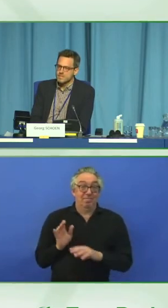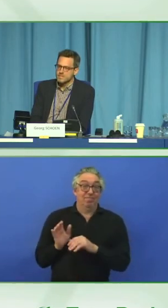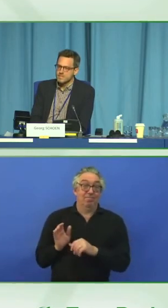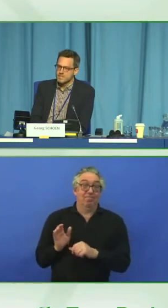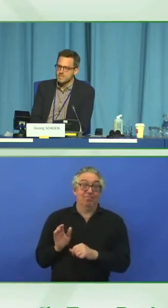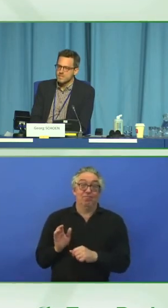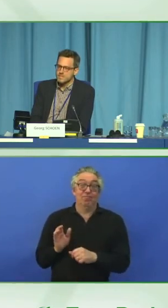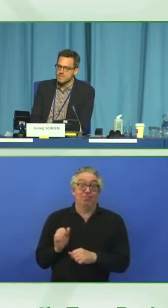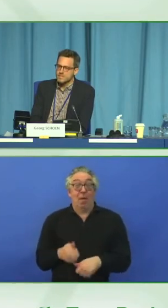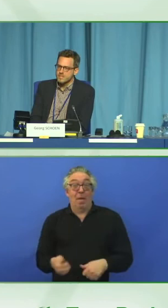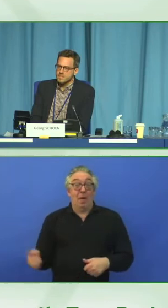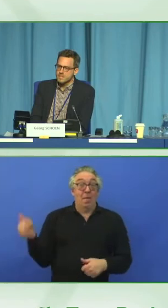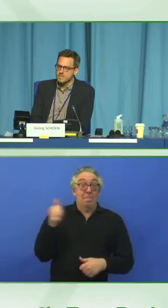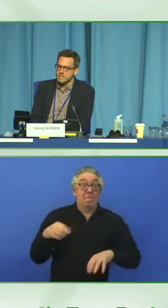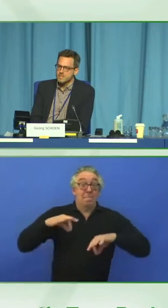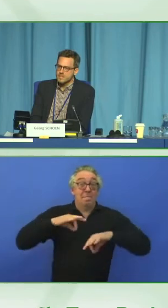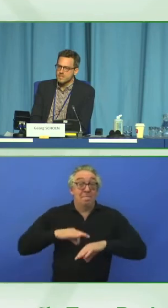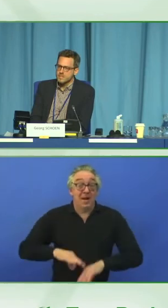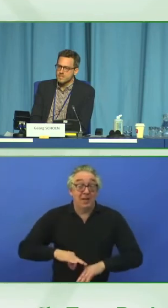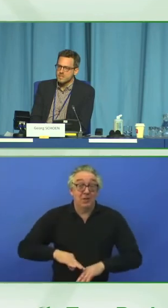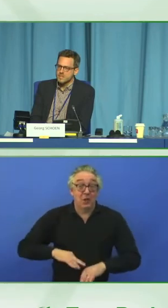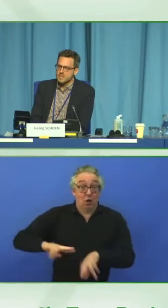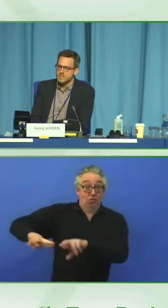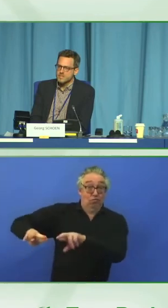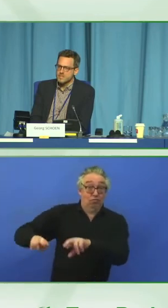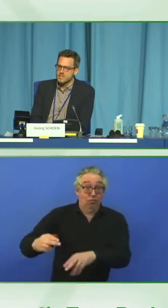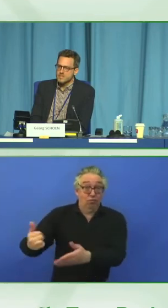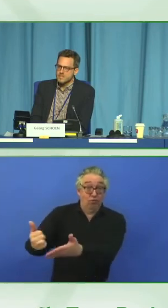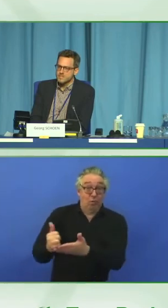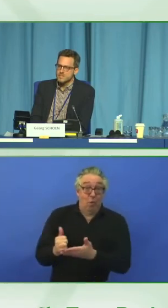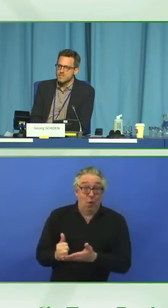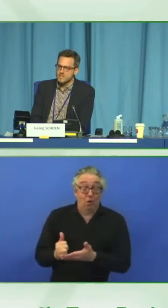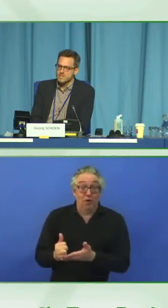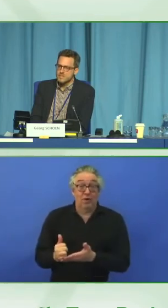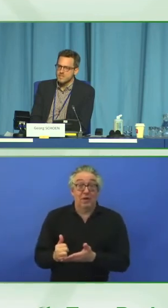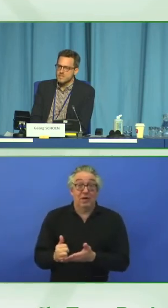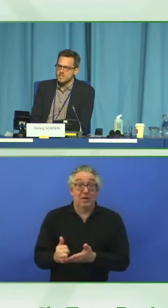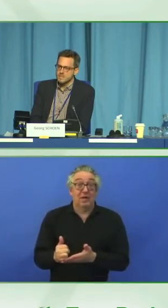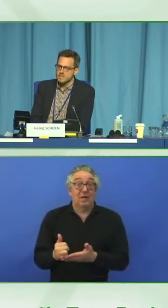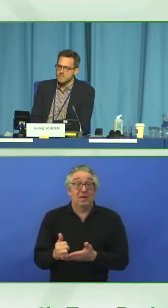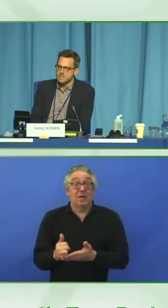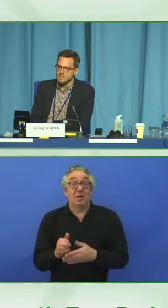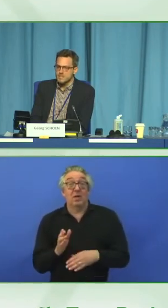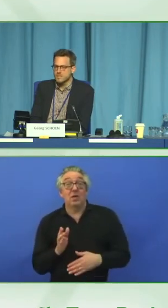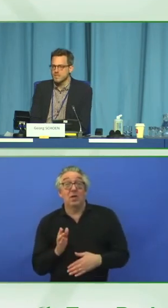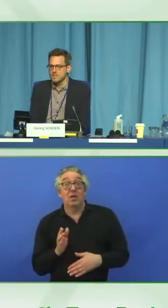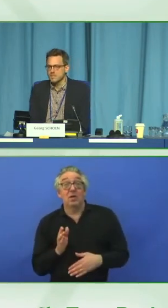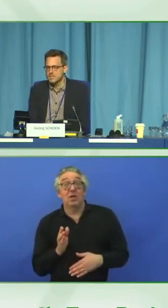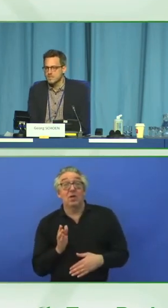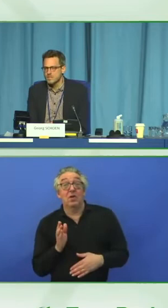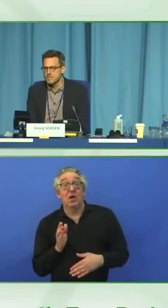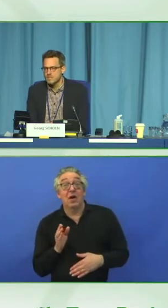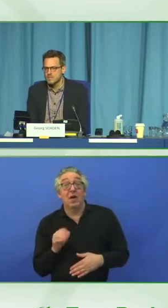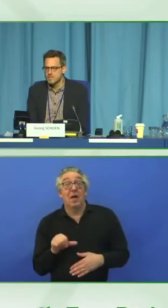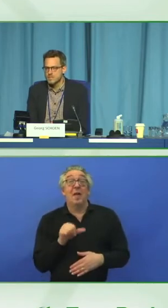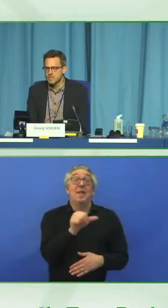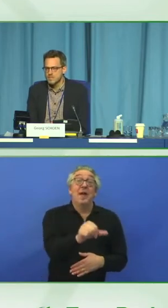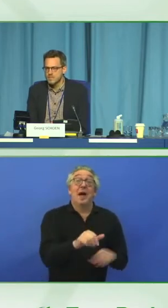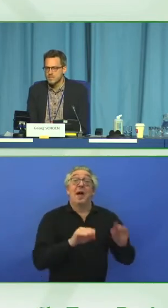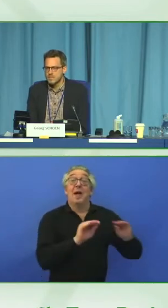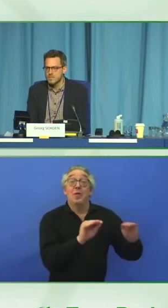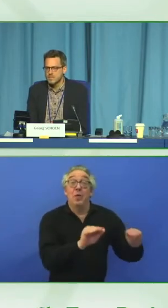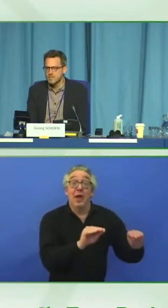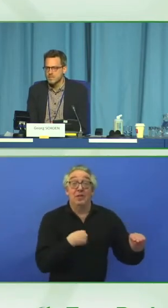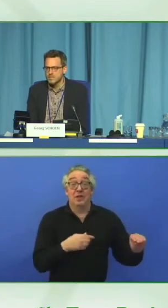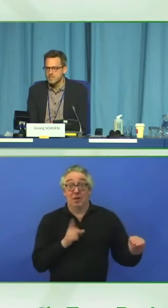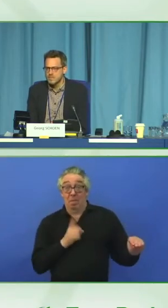work with education, in fact, all our next work is going to be such partnerships. Because what I realize is that the space